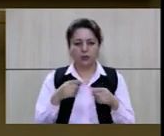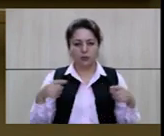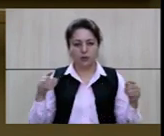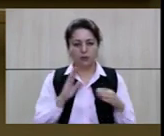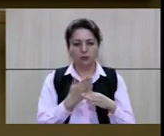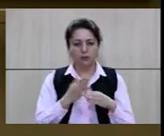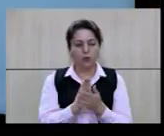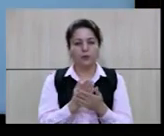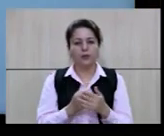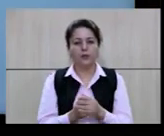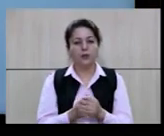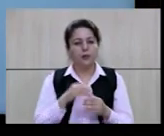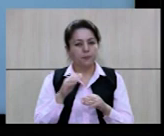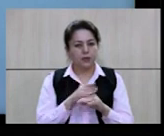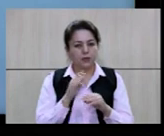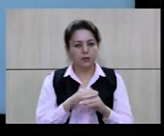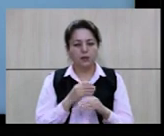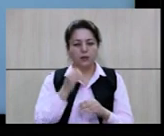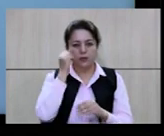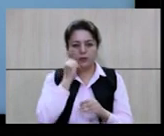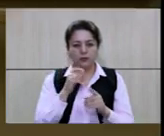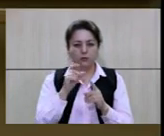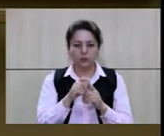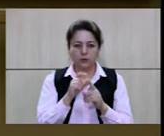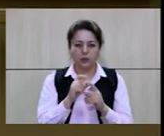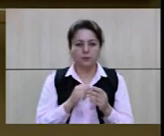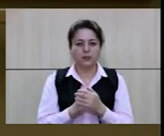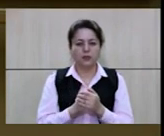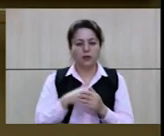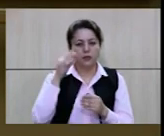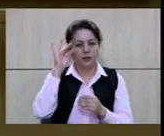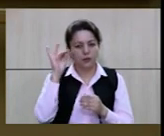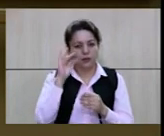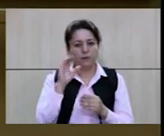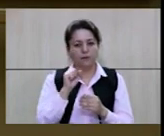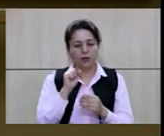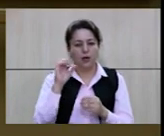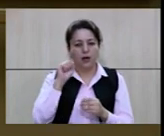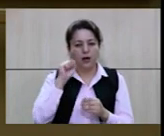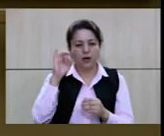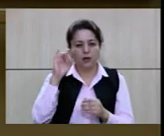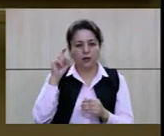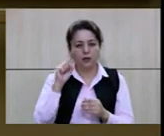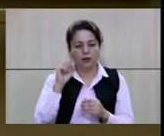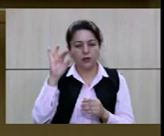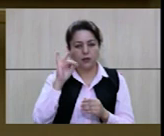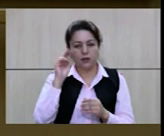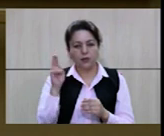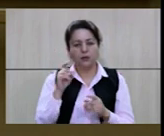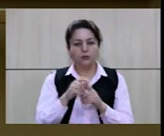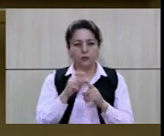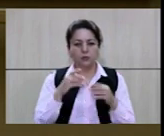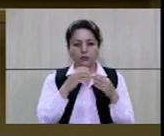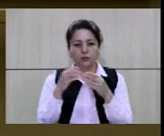edi? Barakalla, eskirgan so'zlarimiz tarixiy va arxaik so'zlar guruhlariga bo'linar